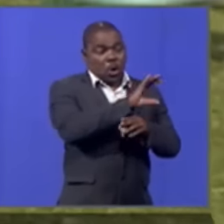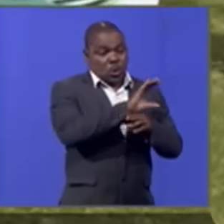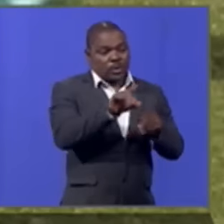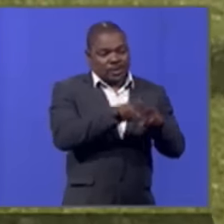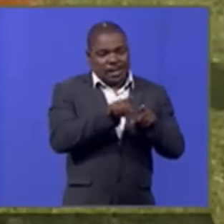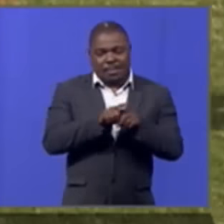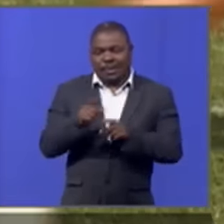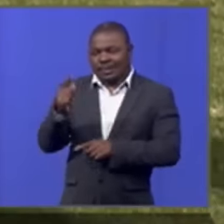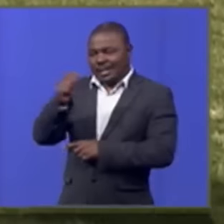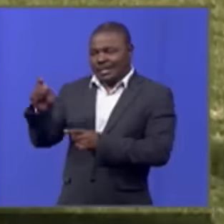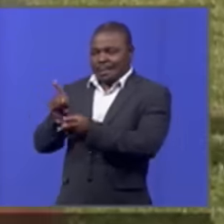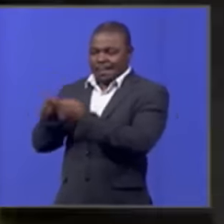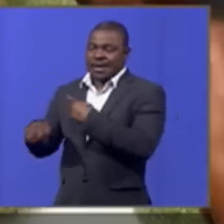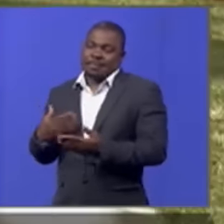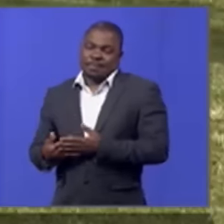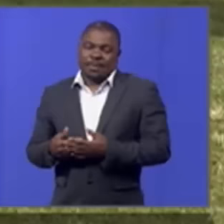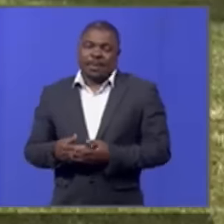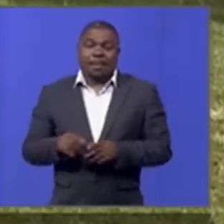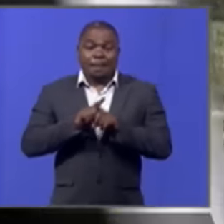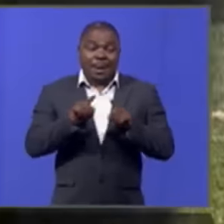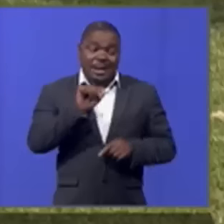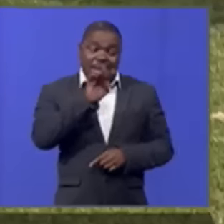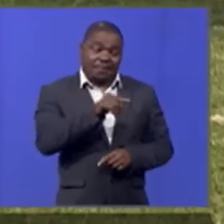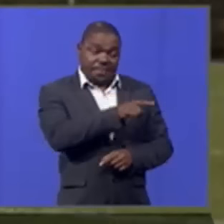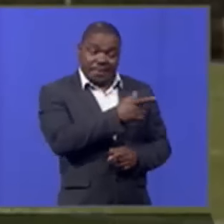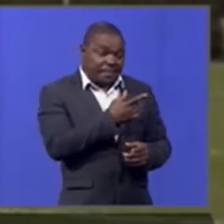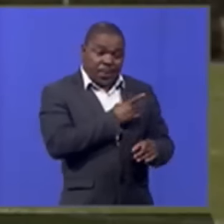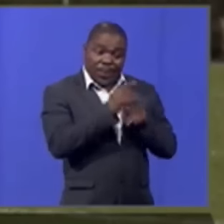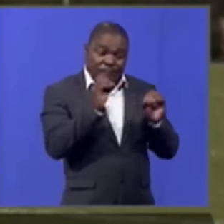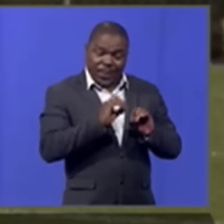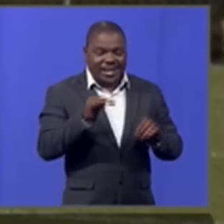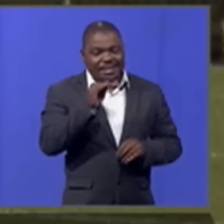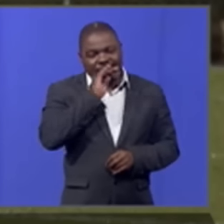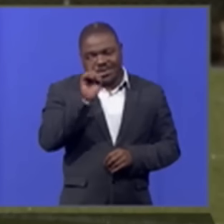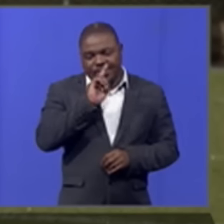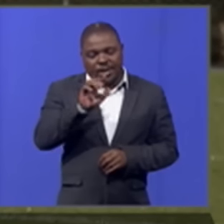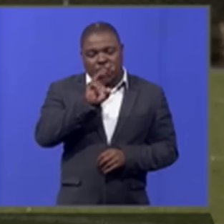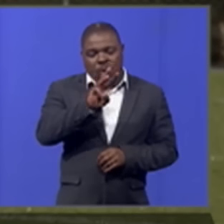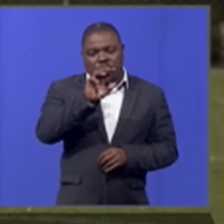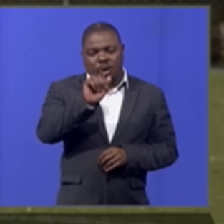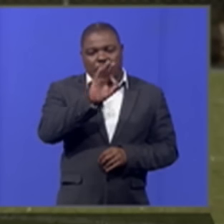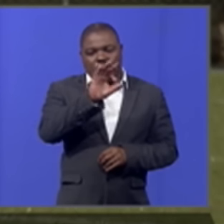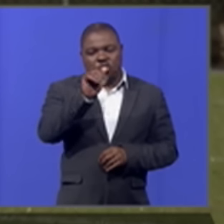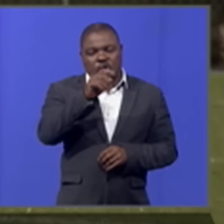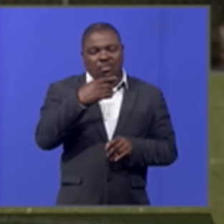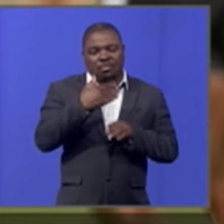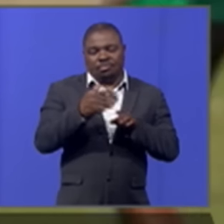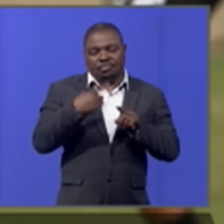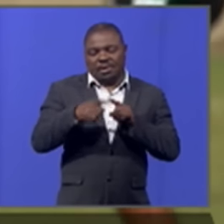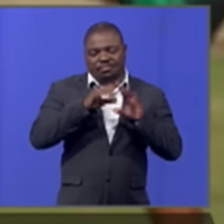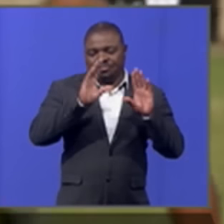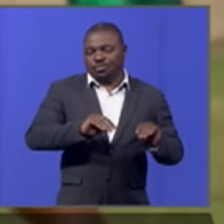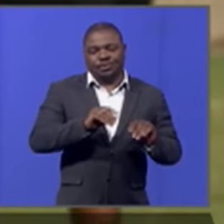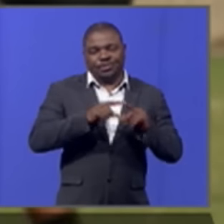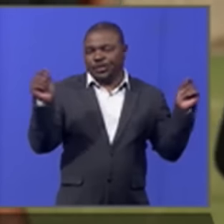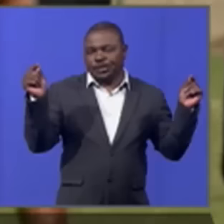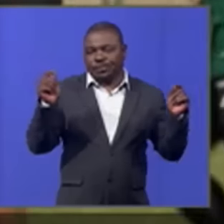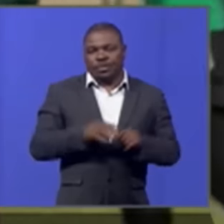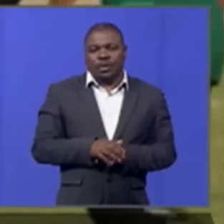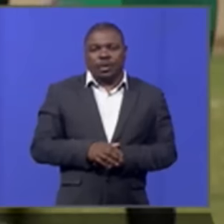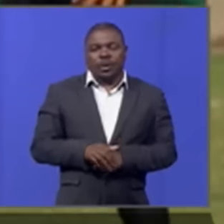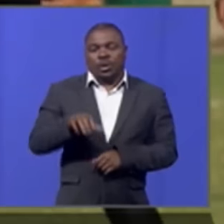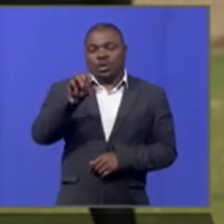ya bona le Tanzania. Empa ha ba sa kgone ho etsa jwalo, leto la bona la WAFCON le tla fihla pheletsong. Setibatiban sa Banyana